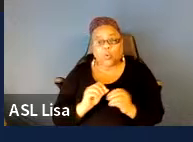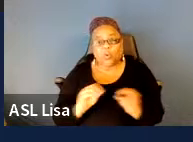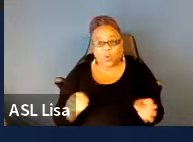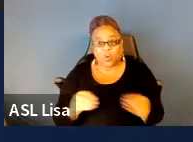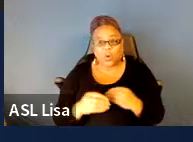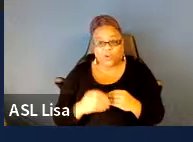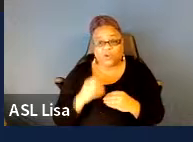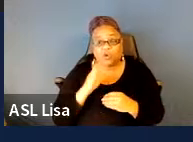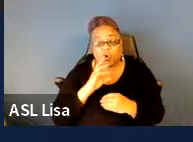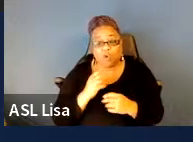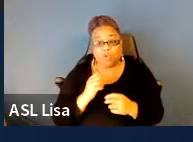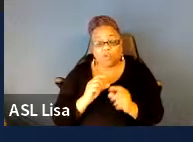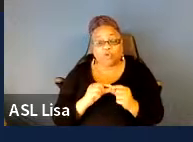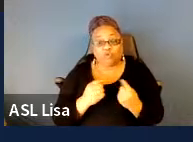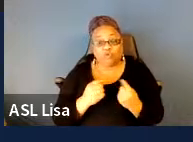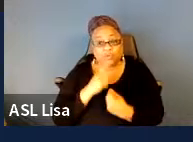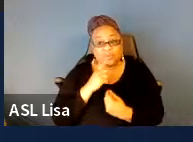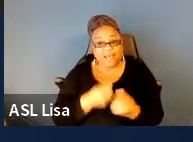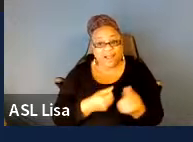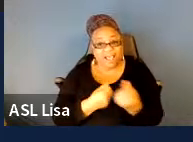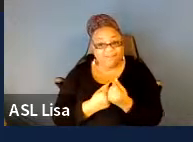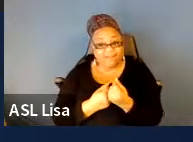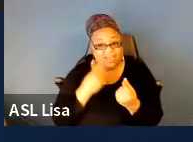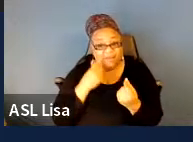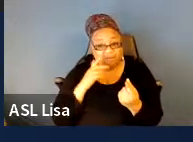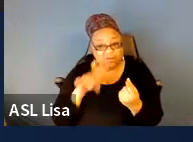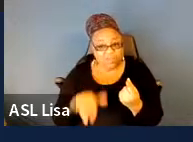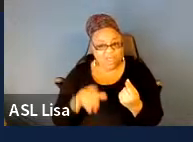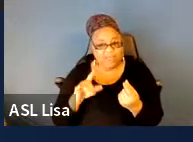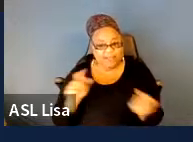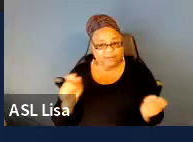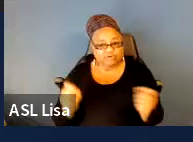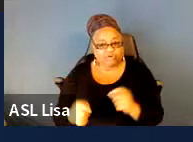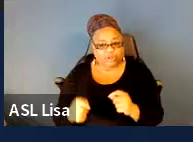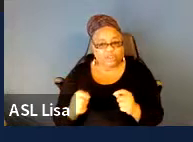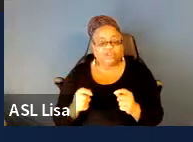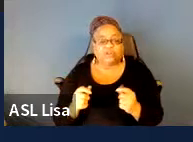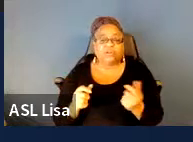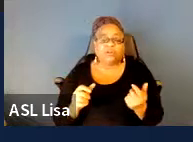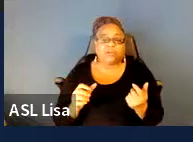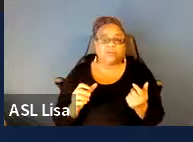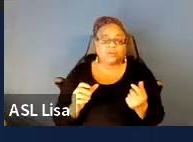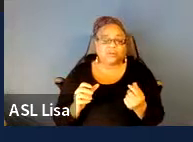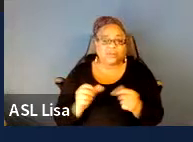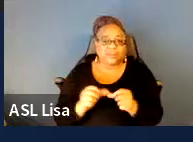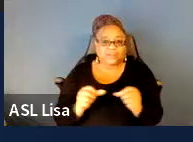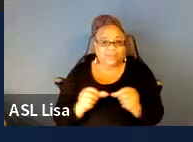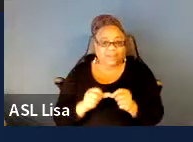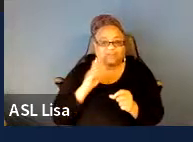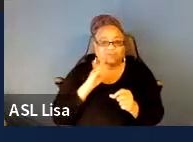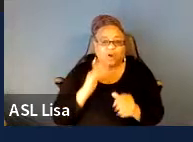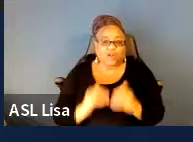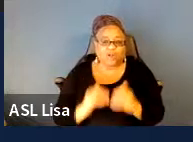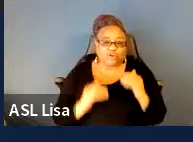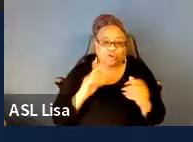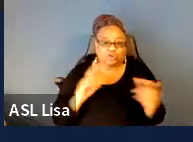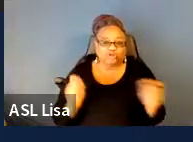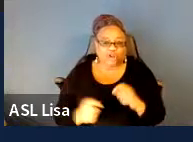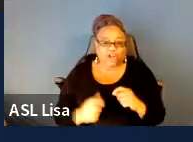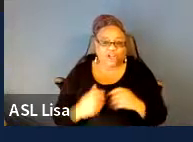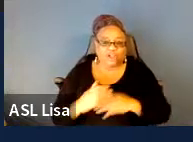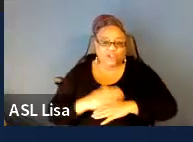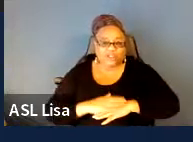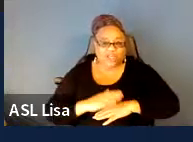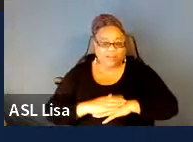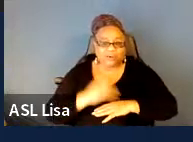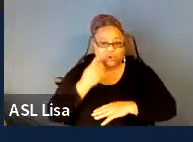that advocate for this, the changing spaces for the adult changing tables. Advocate or go to them to see